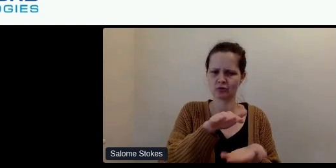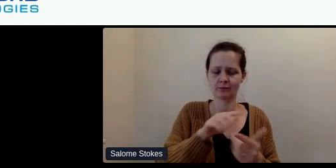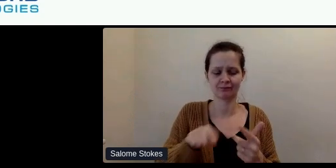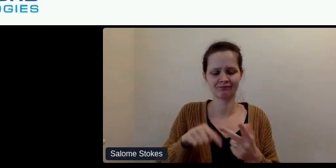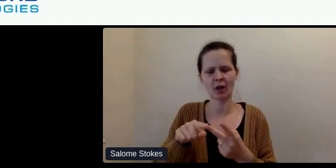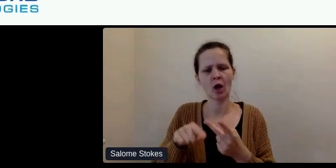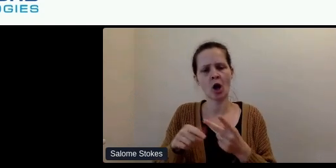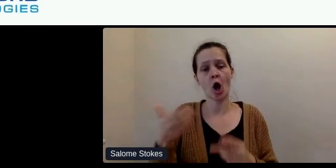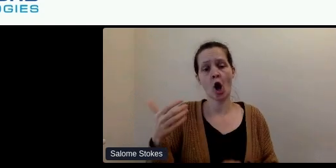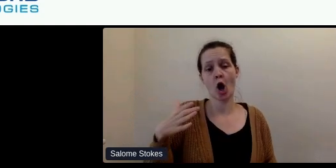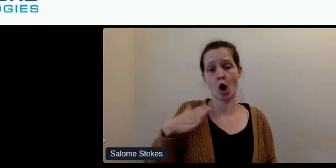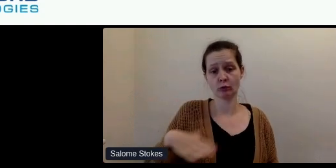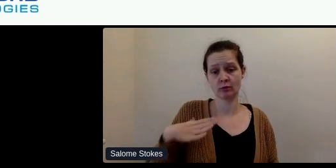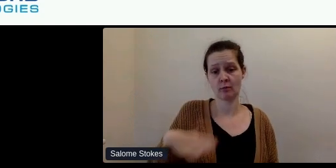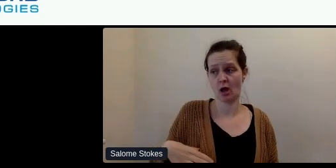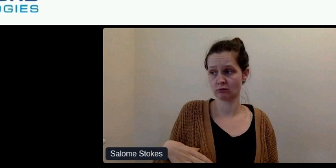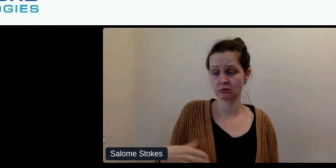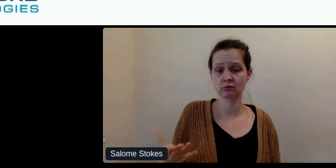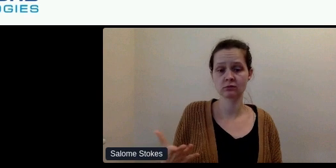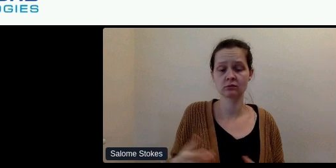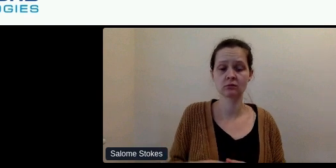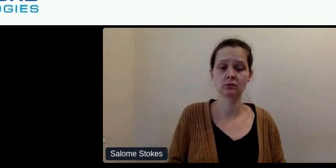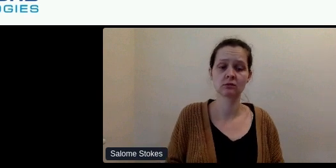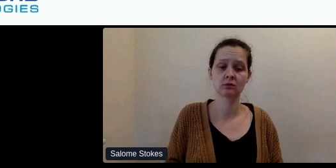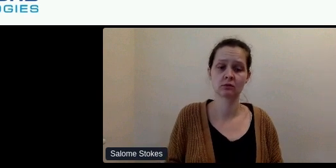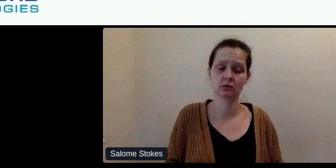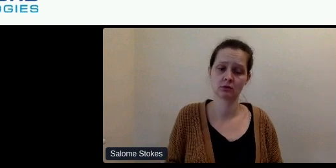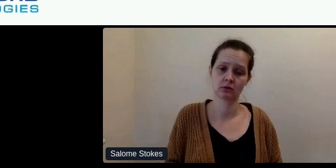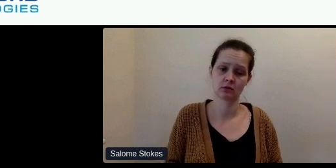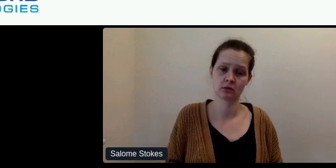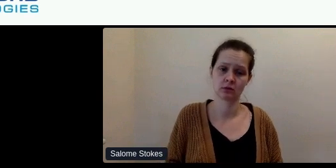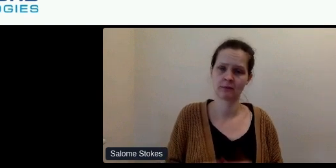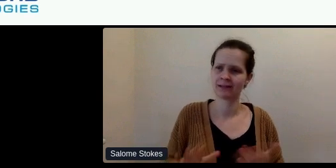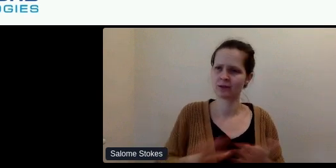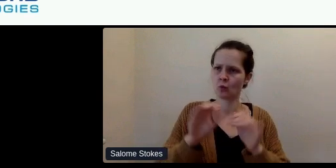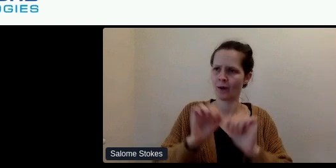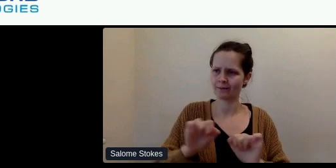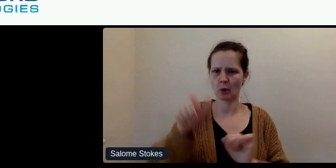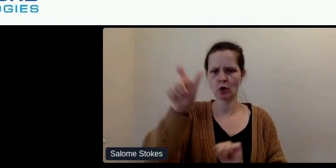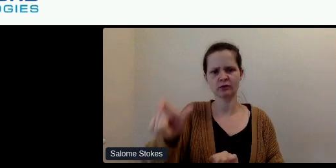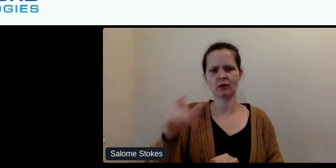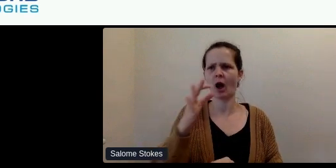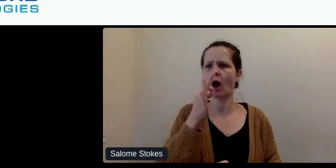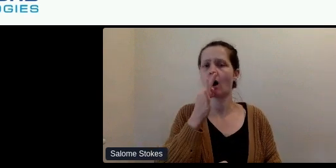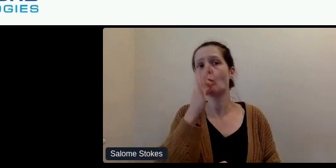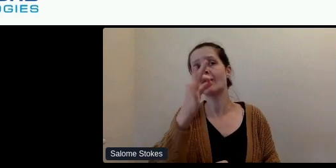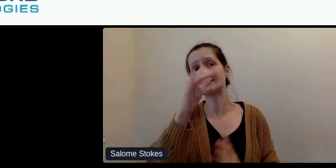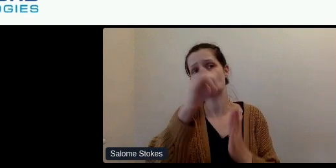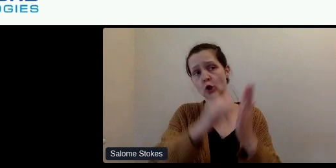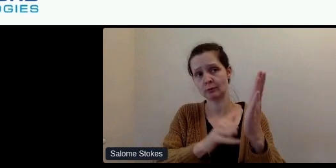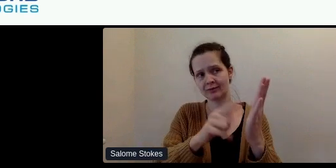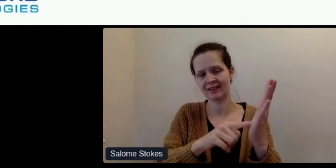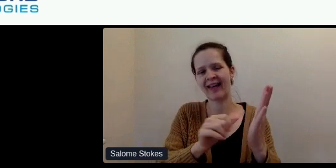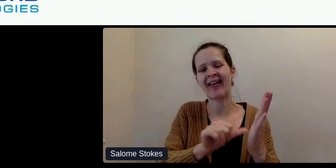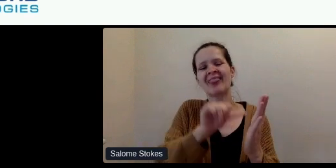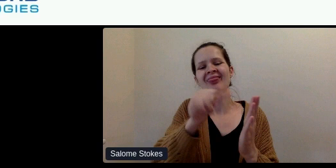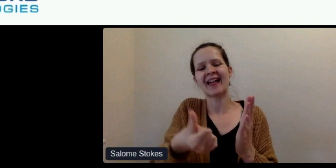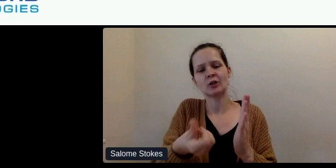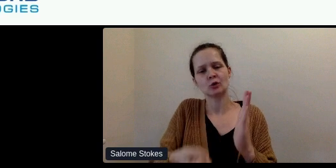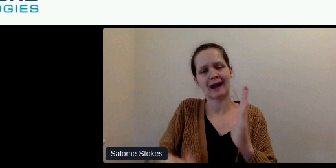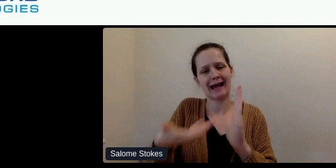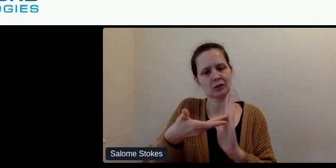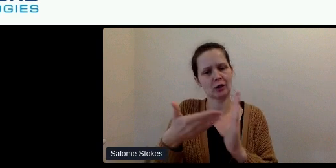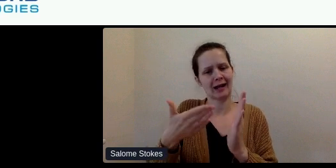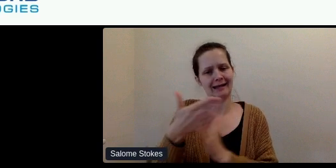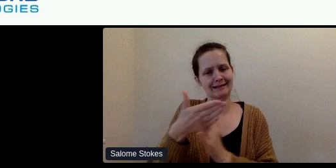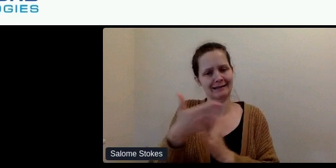is where you want to wait until a document is requested, and at that point you can apply the accessibility automatically, the